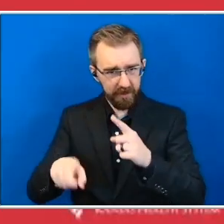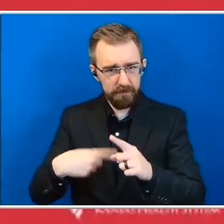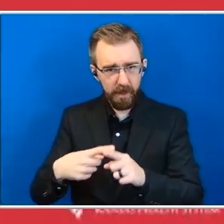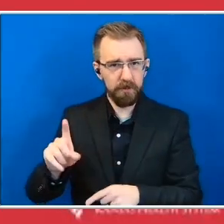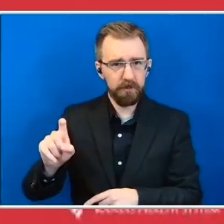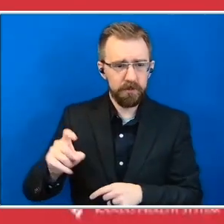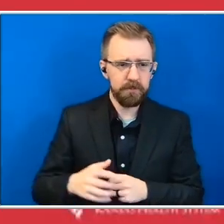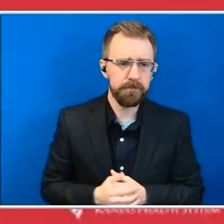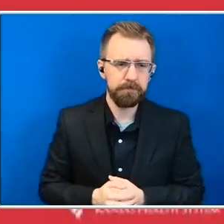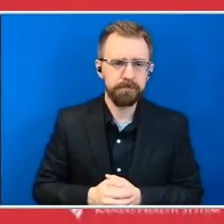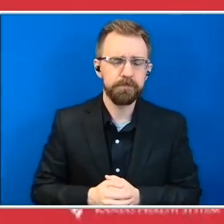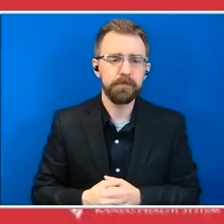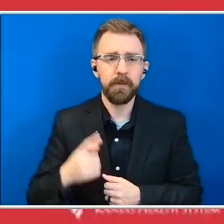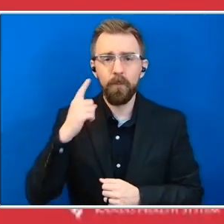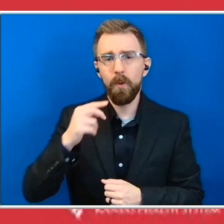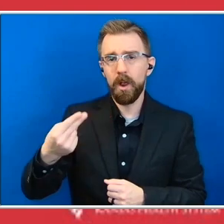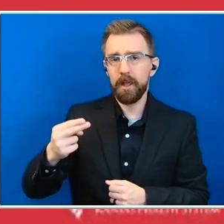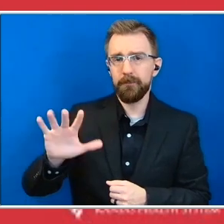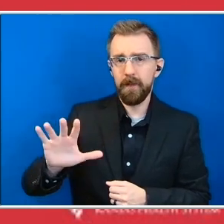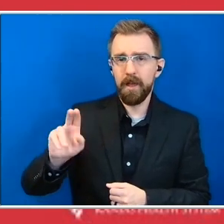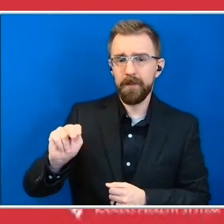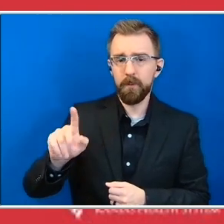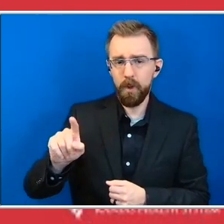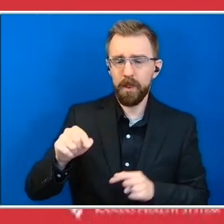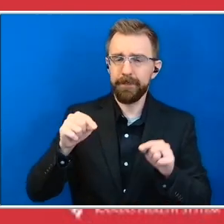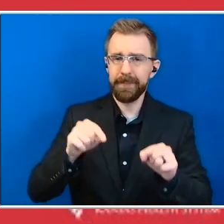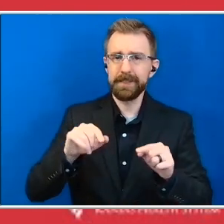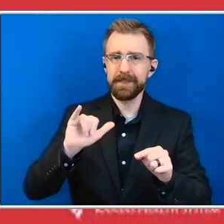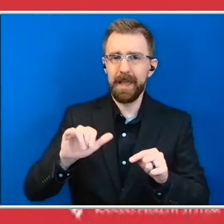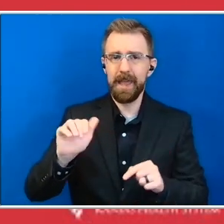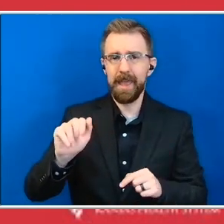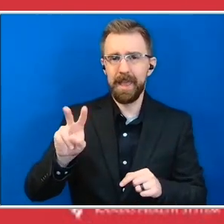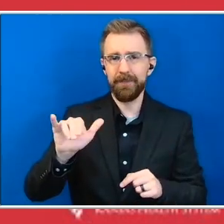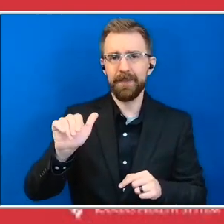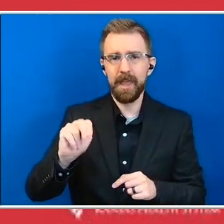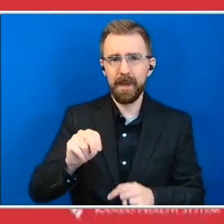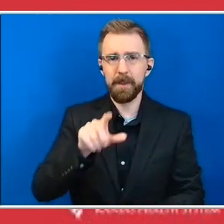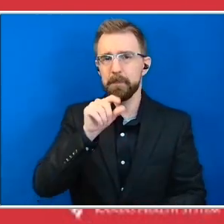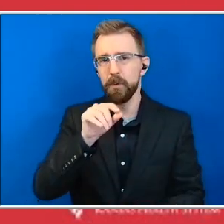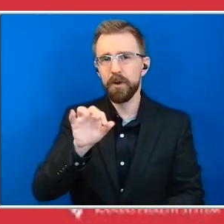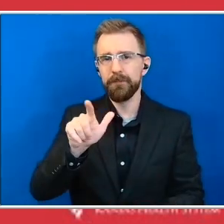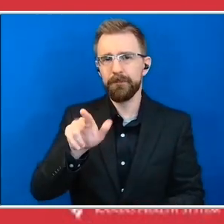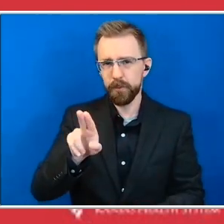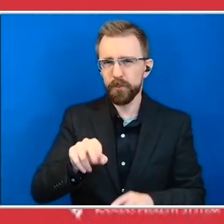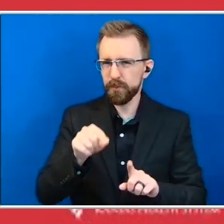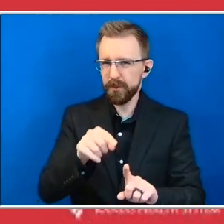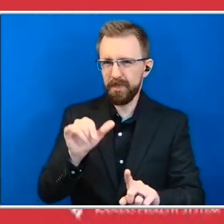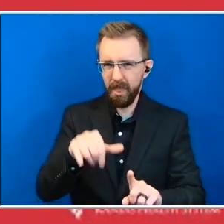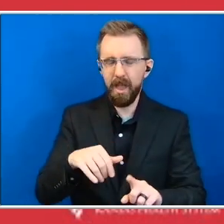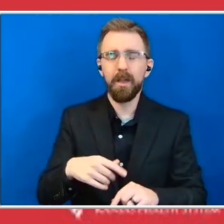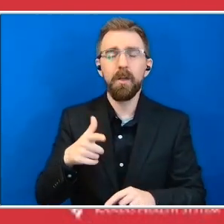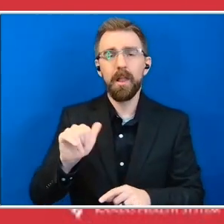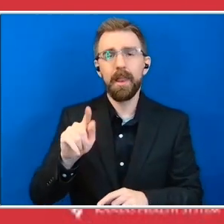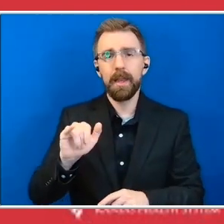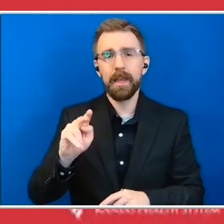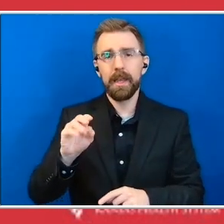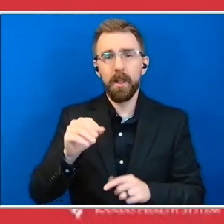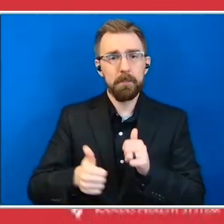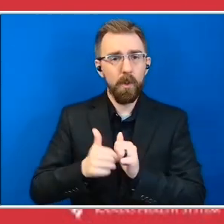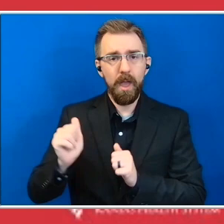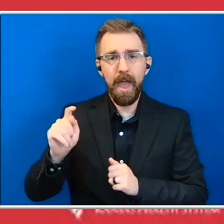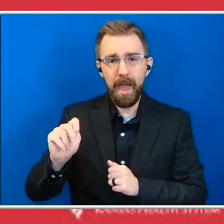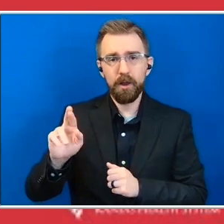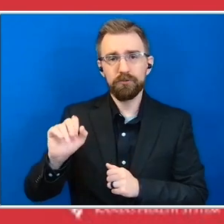Well, in terms of H5N1, this is that avian bird flu. And so the Latinos that are most at risk are those